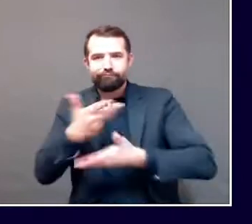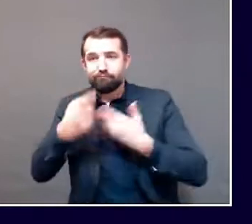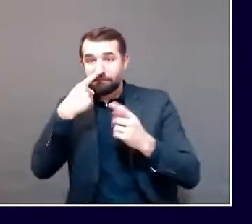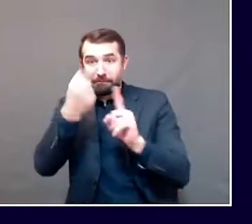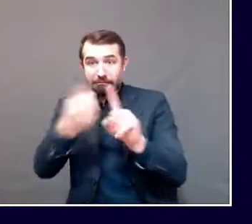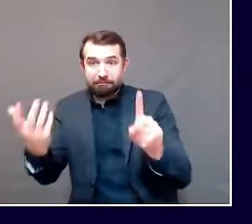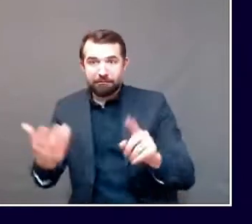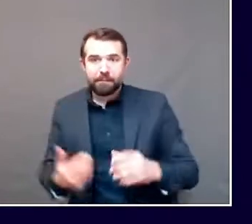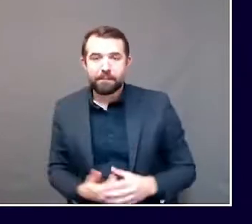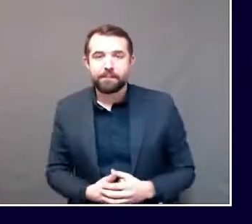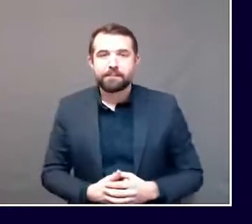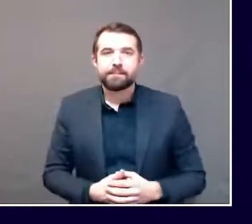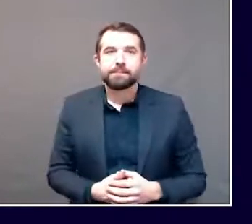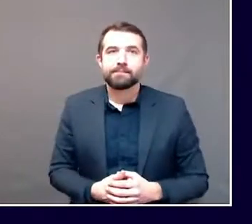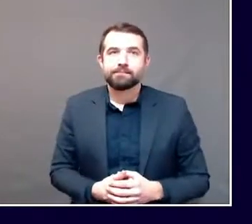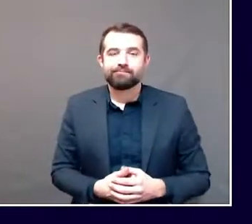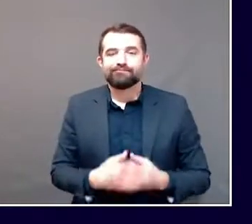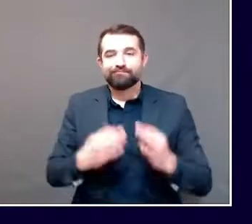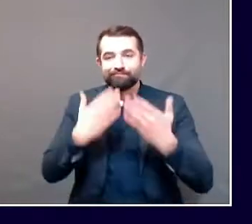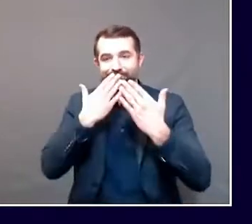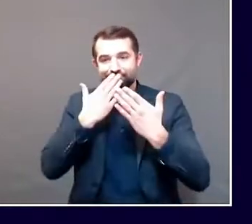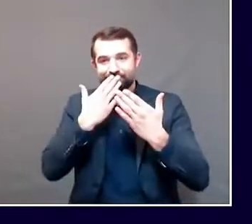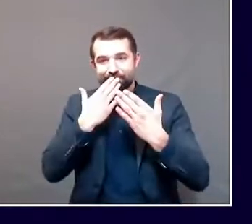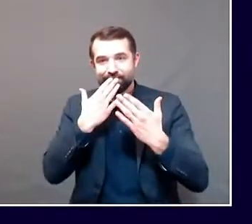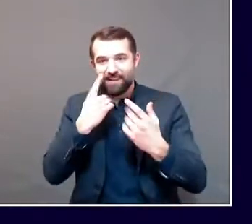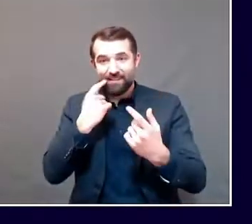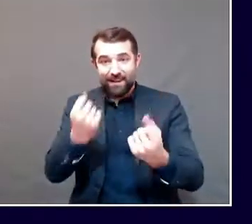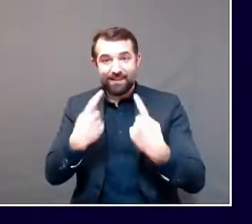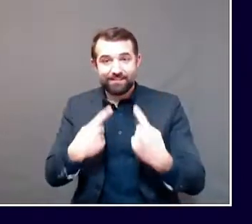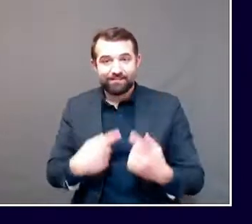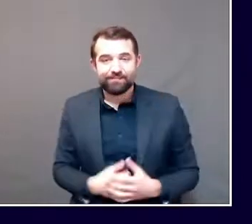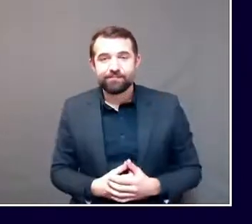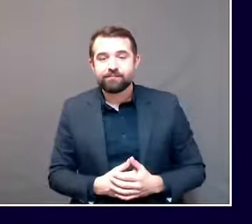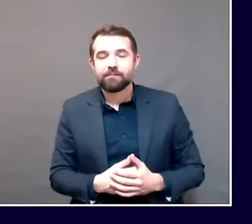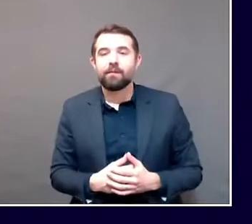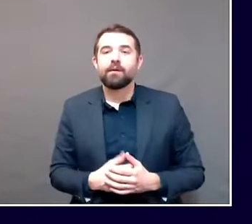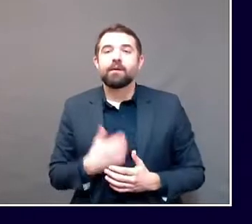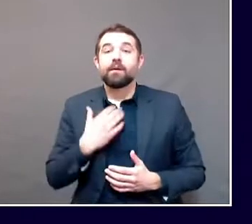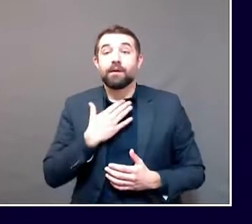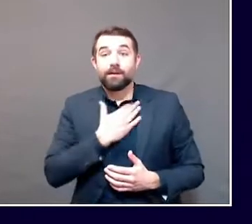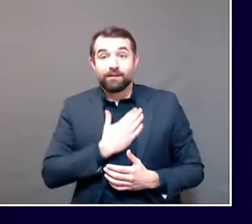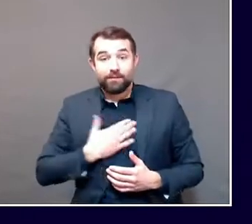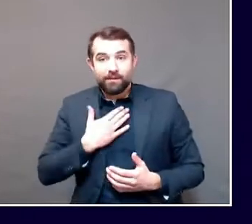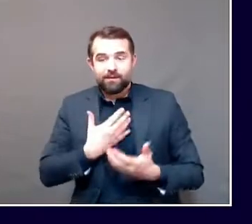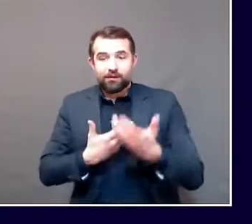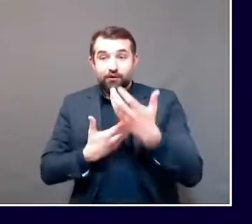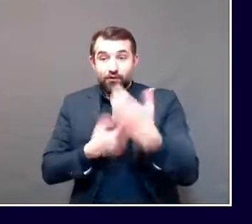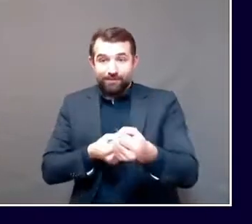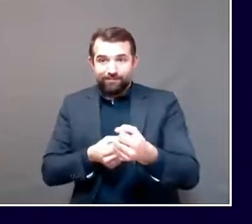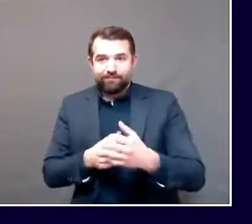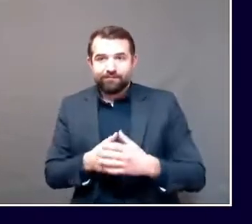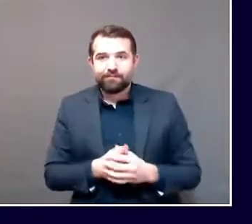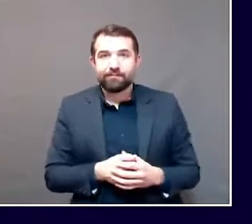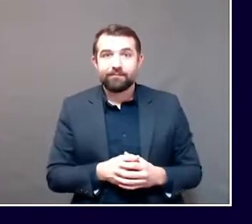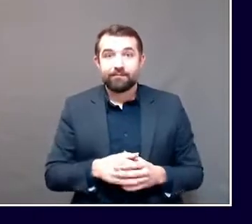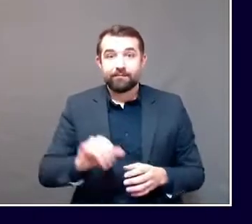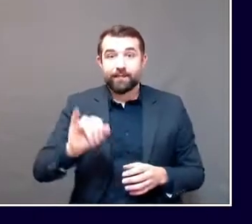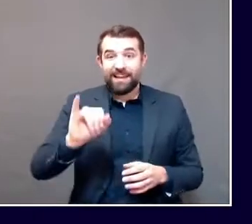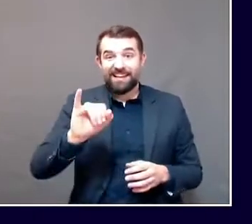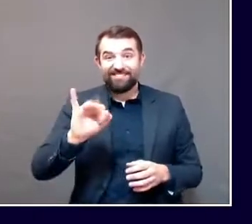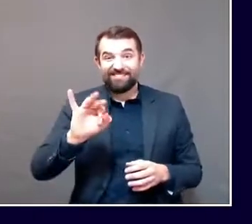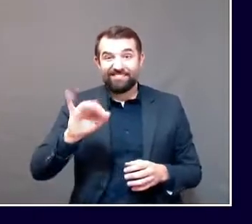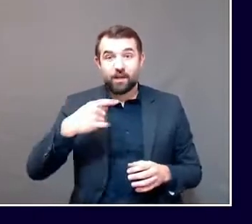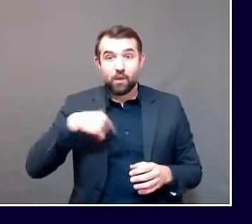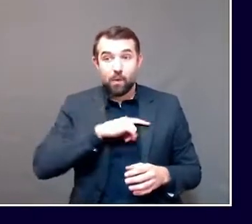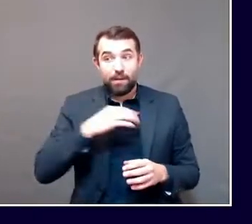at the top by saying, please trust me that if we detect that variant strain, that will be part of my affirmative